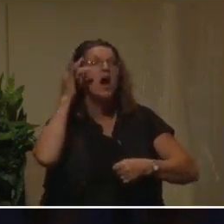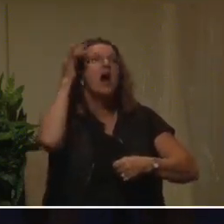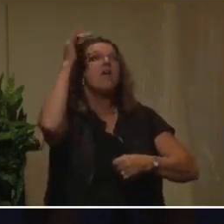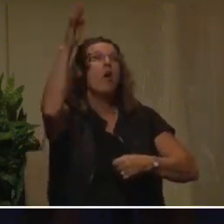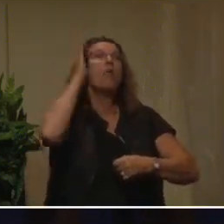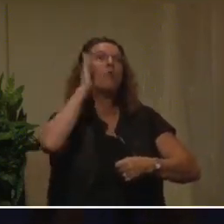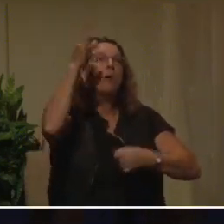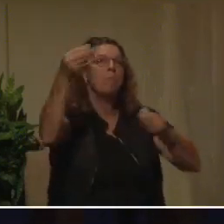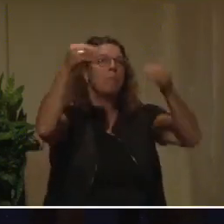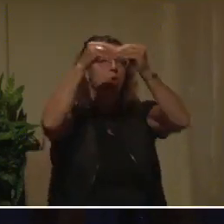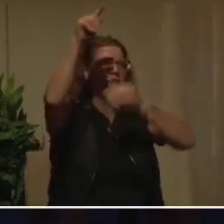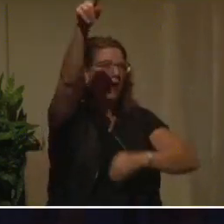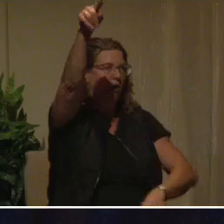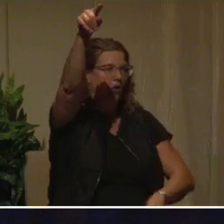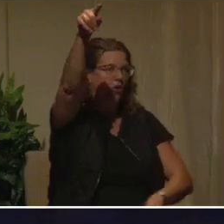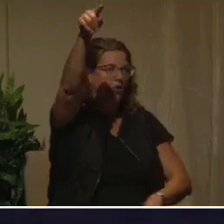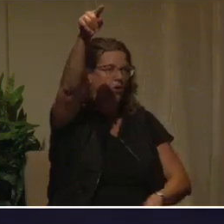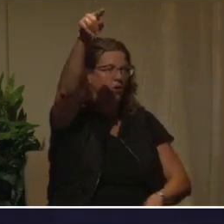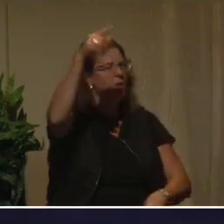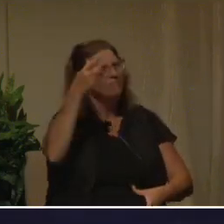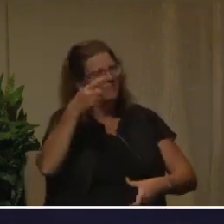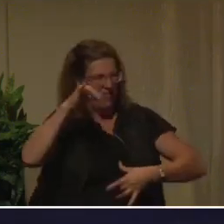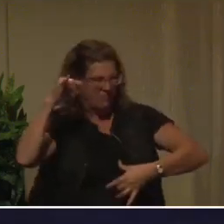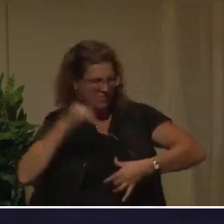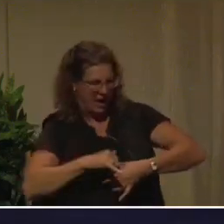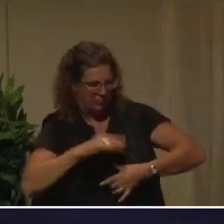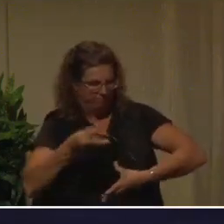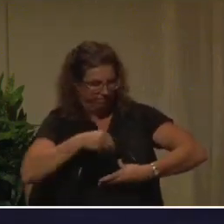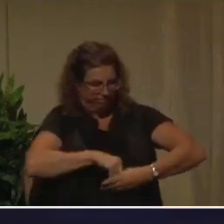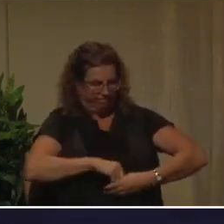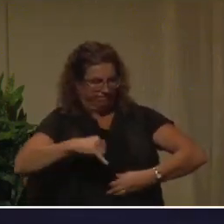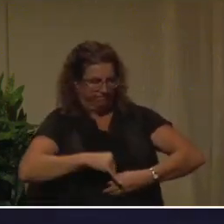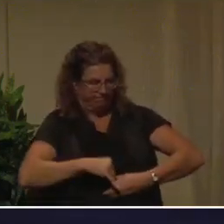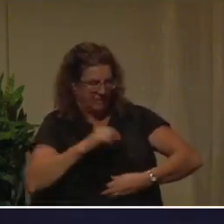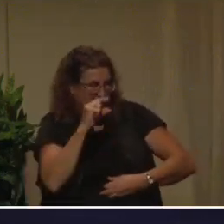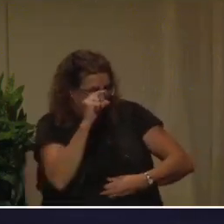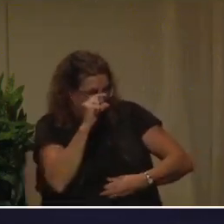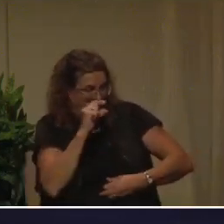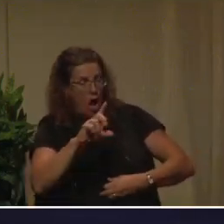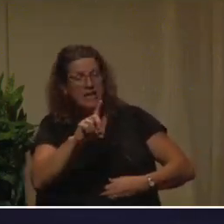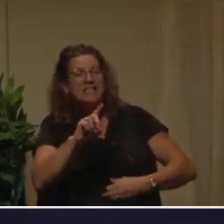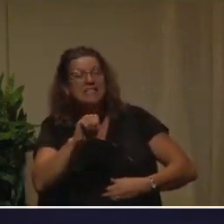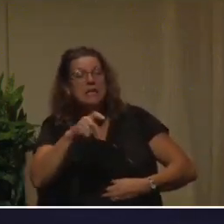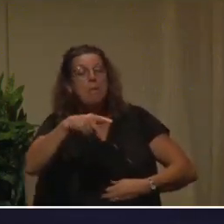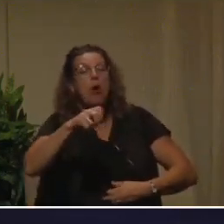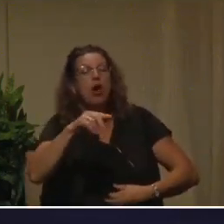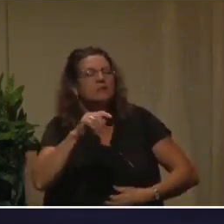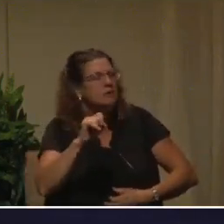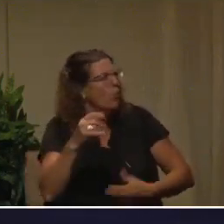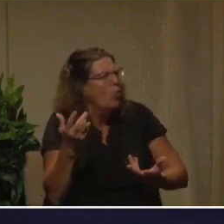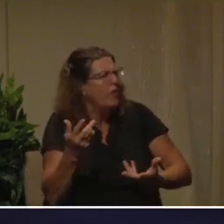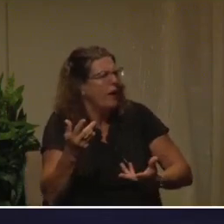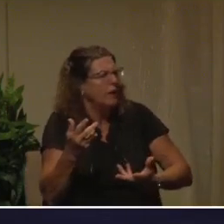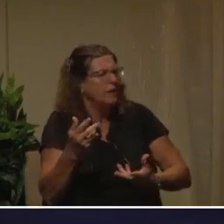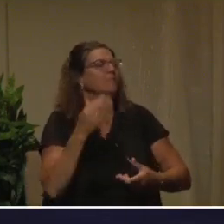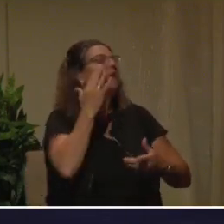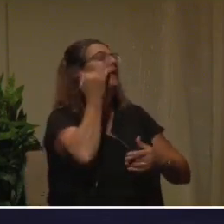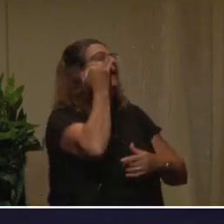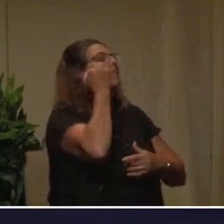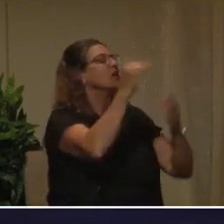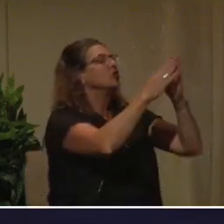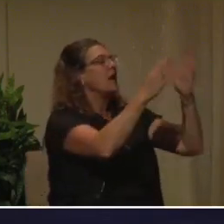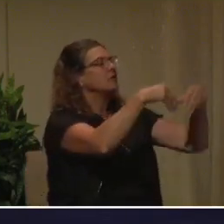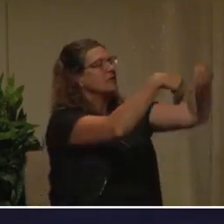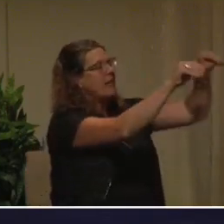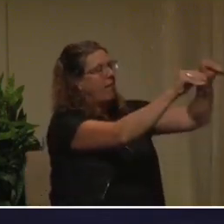Spirit, and this is a deposit. Well, what is a deposit? If someone's going to buy your house, they give you a